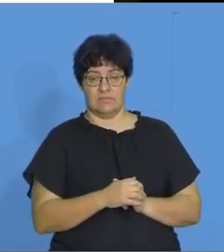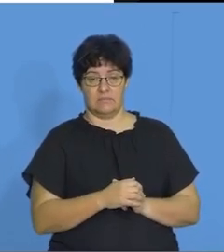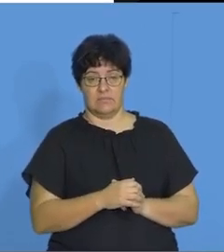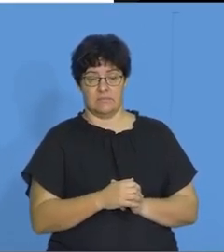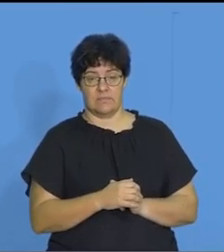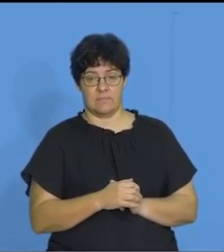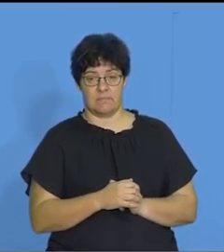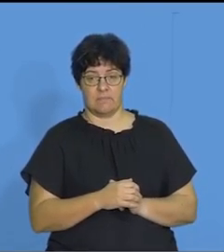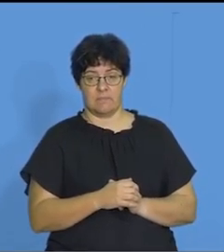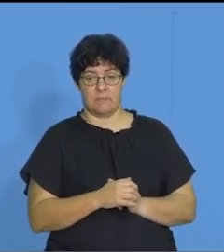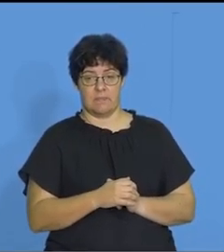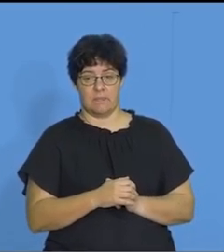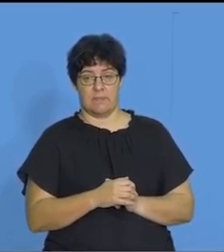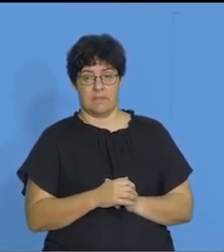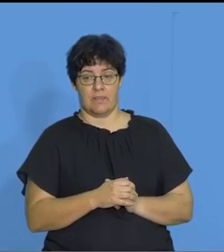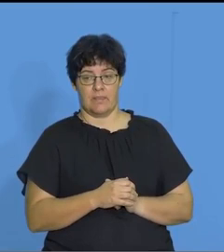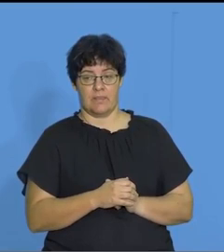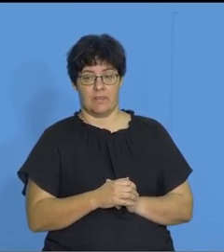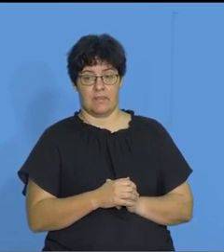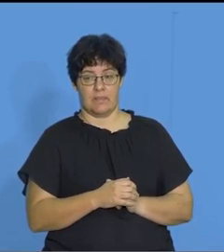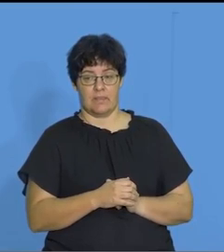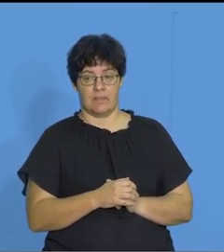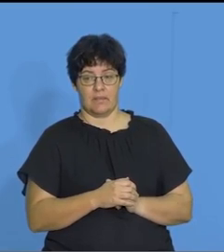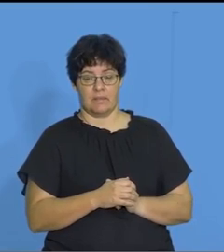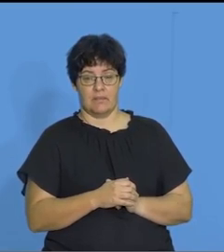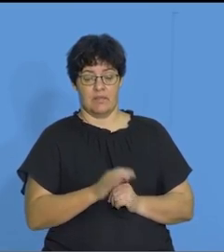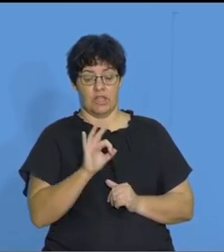So if we go to our calculator, we get 32